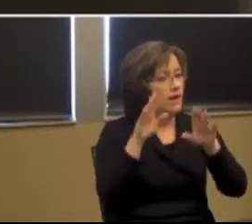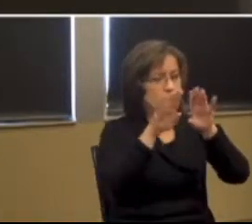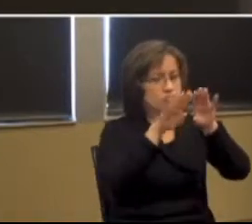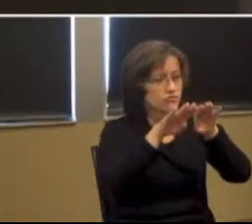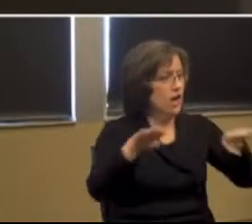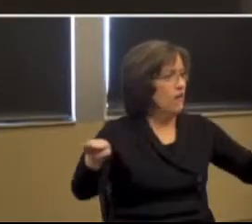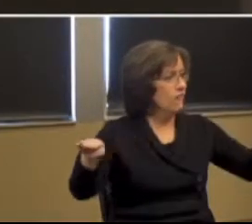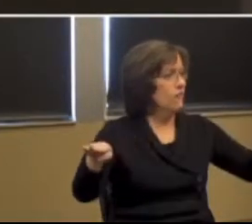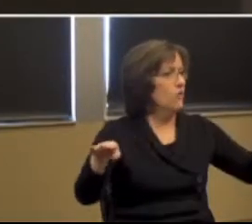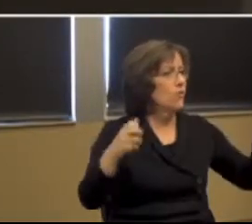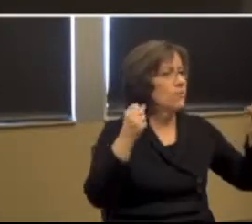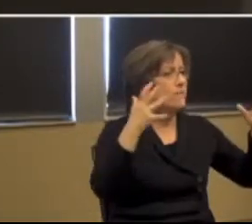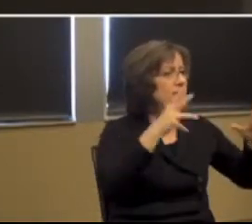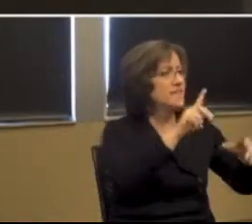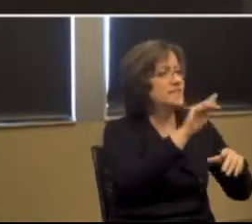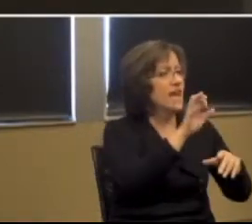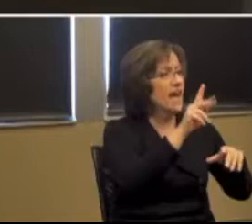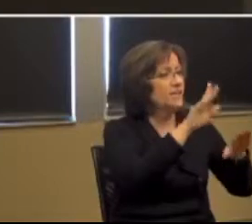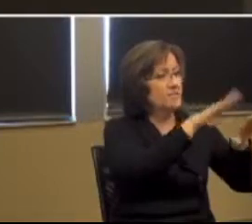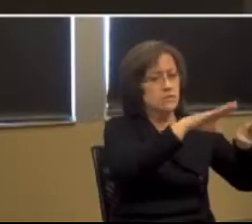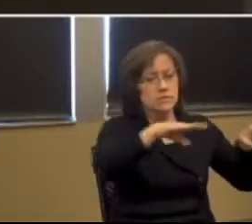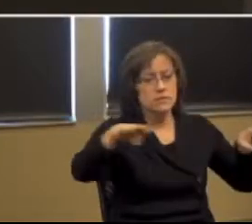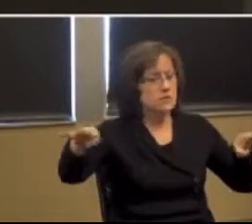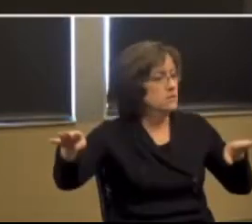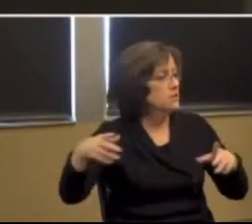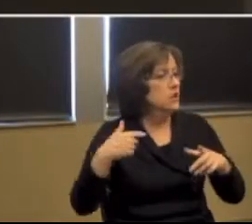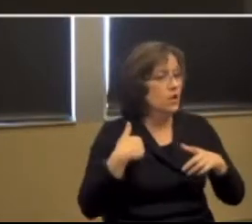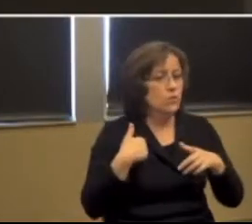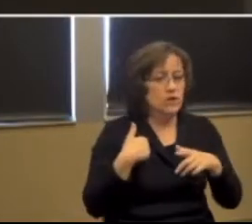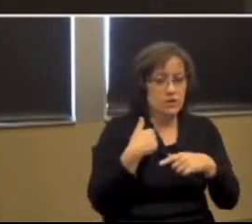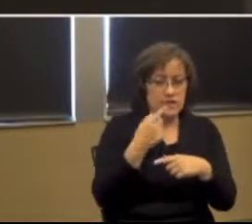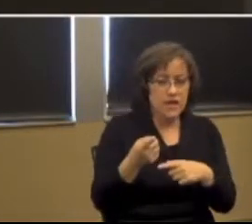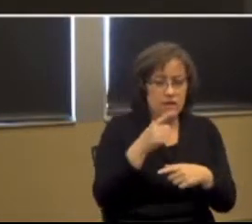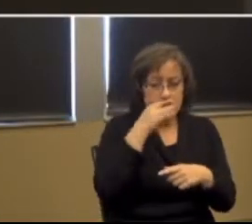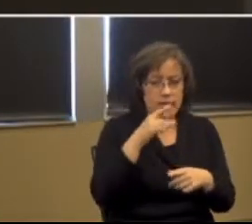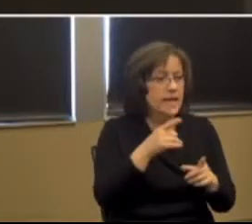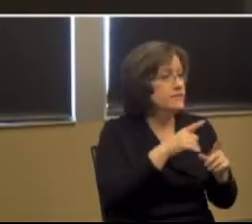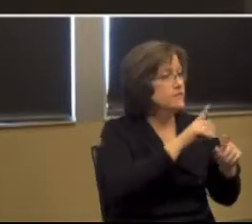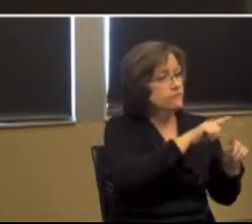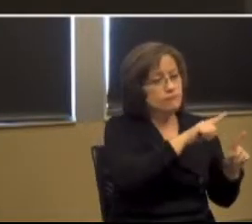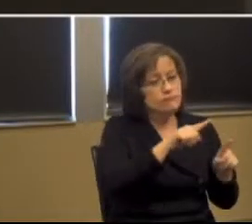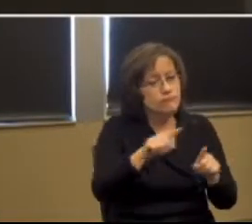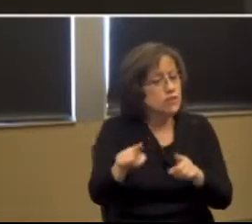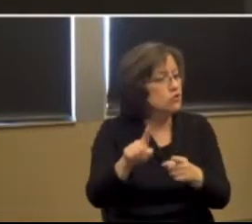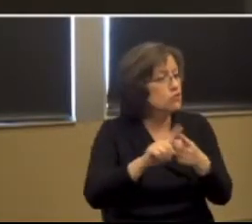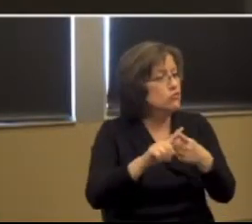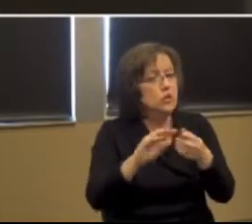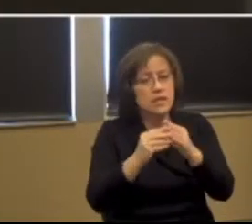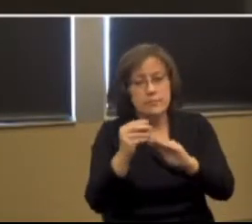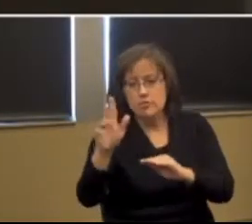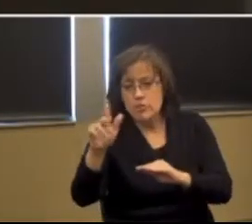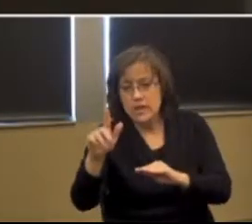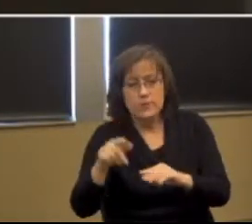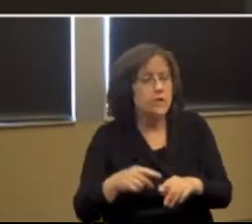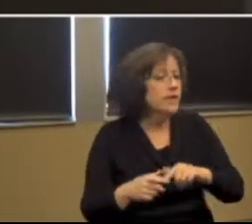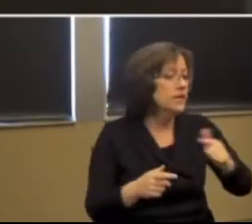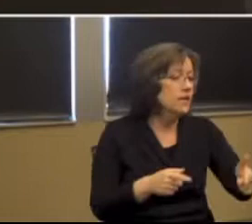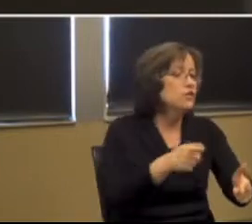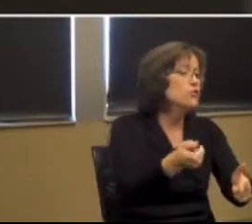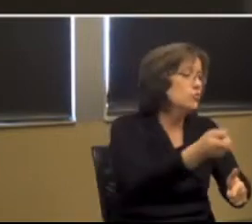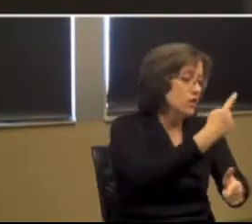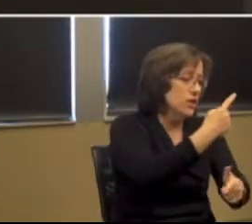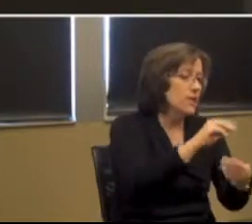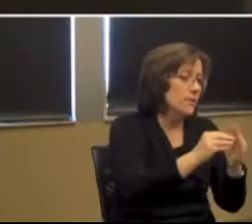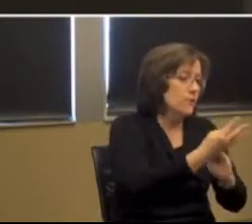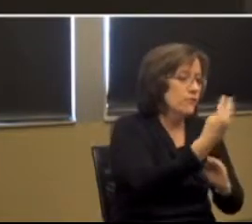multiple tasks on it, and we were able to move our kids to, you know, number 23, number 14, and we would